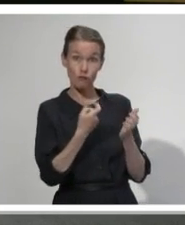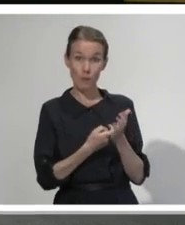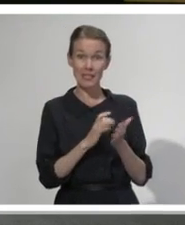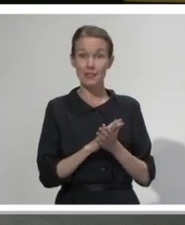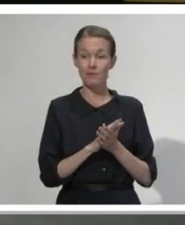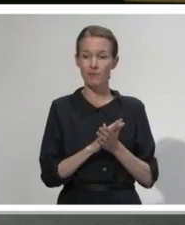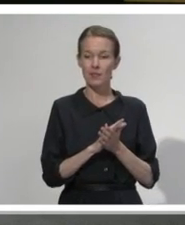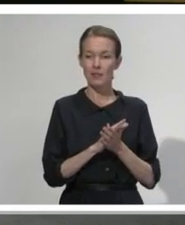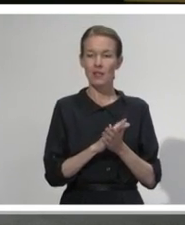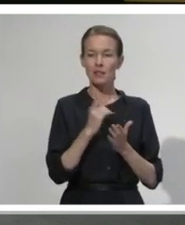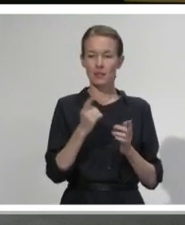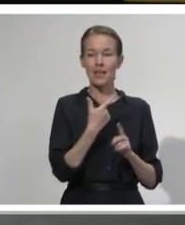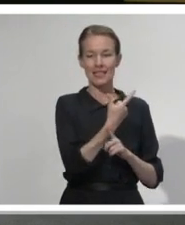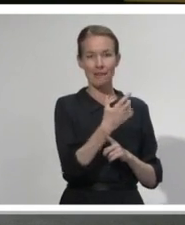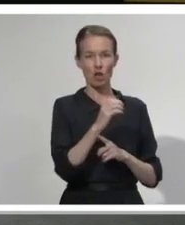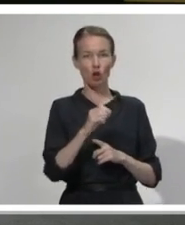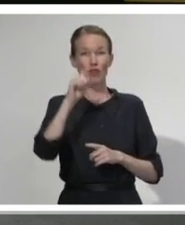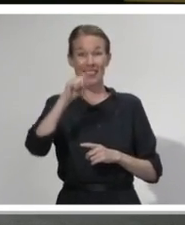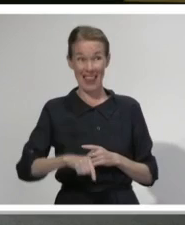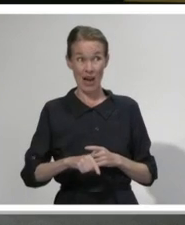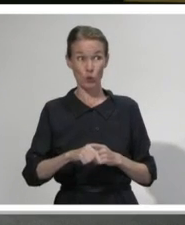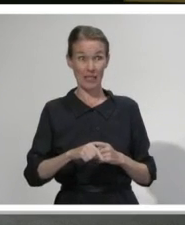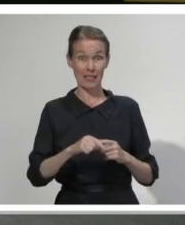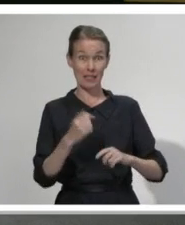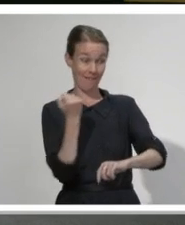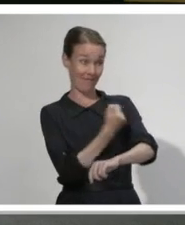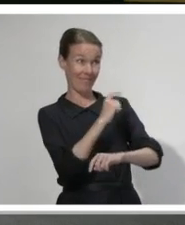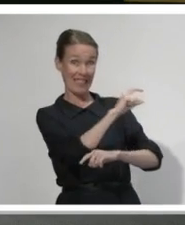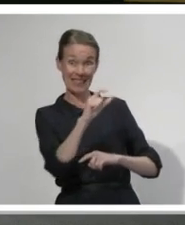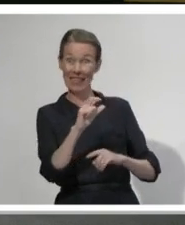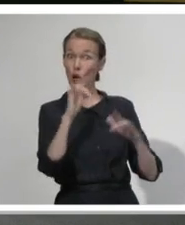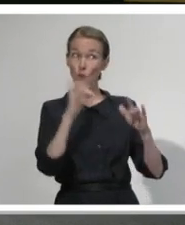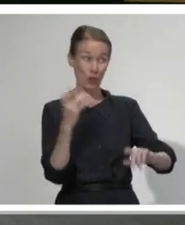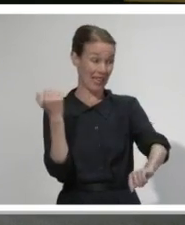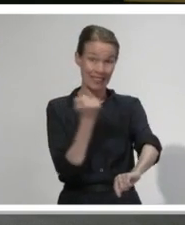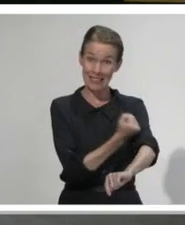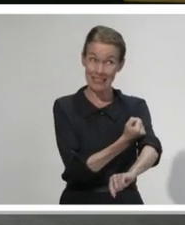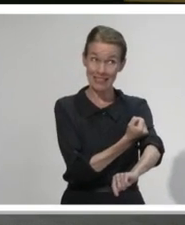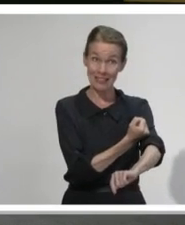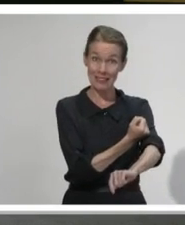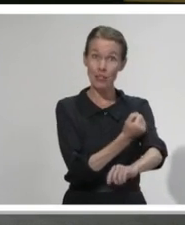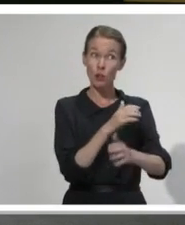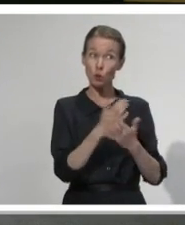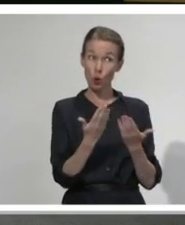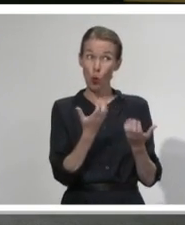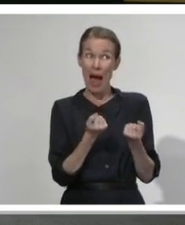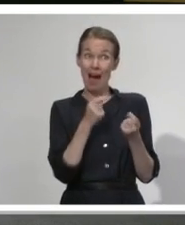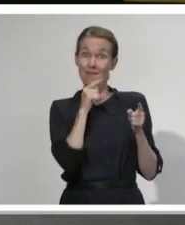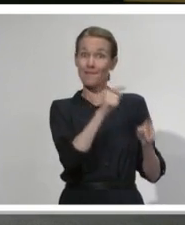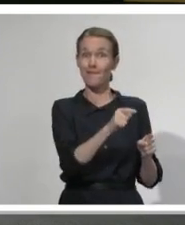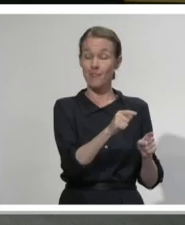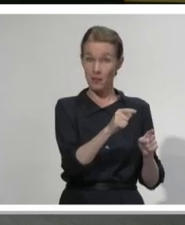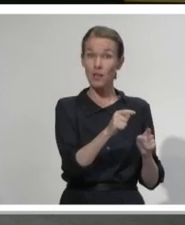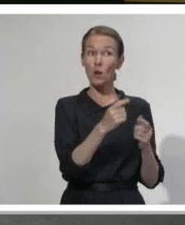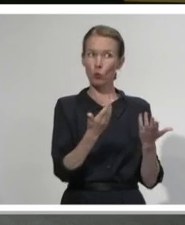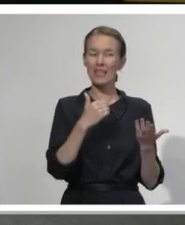country that have not yet been administered. So they are in the community. There is availability of flu vaccine. As at